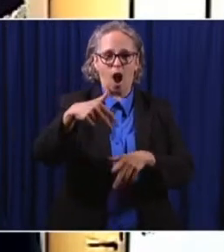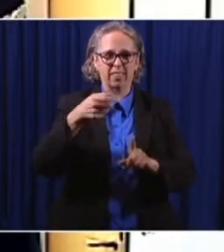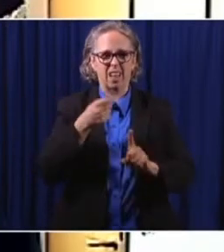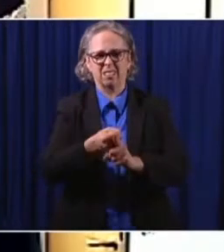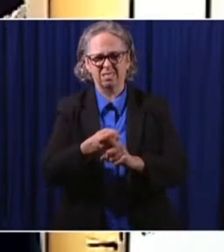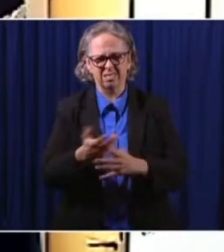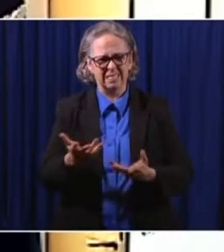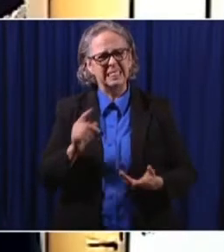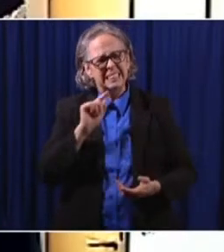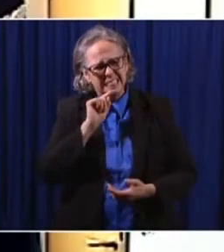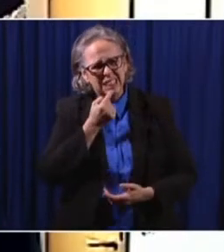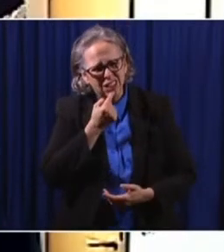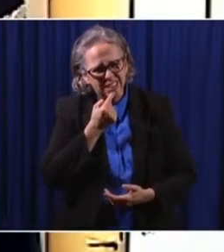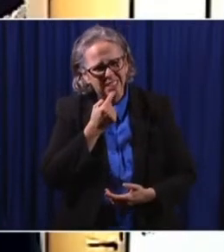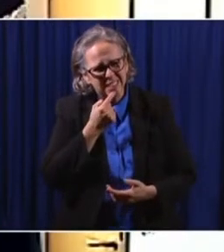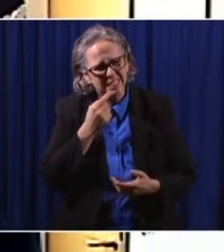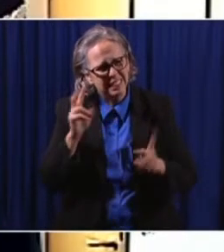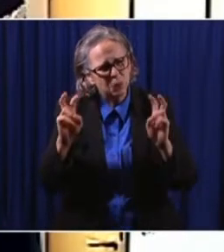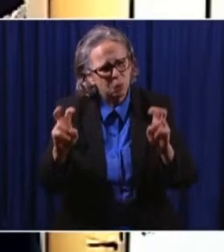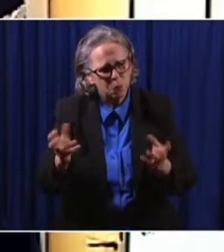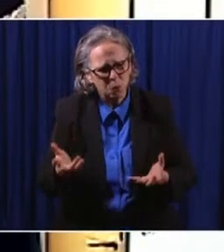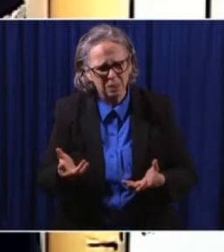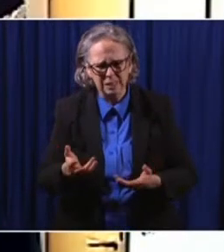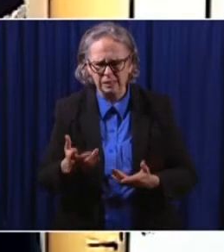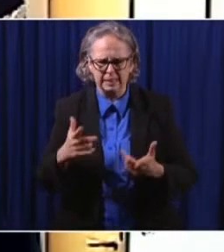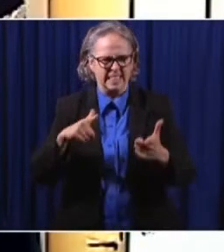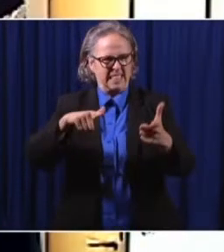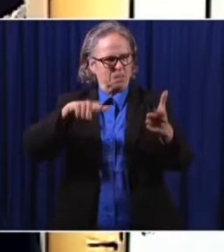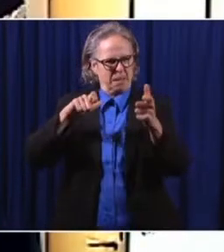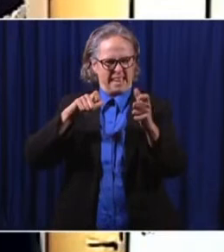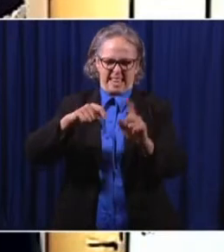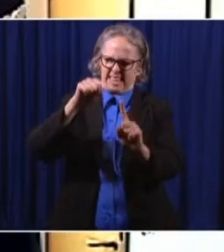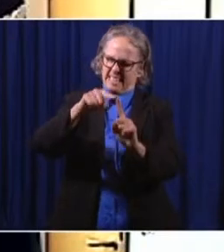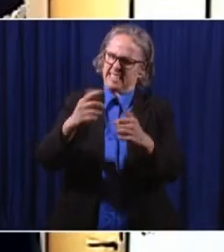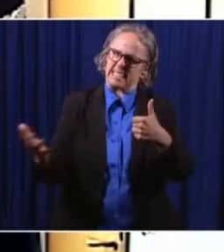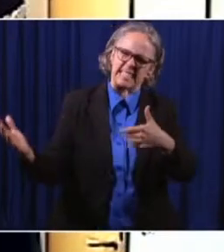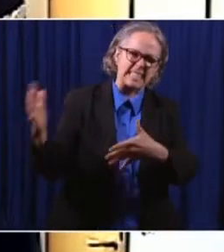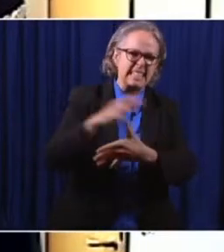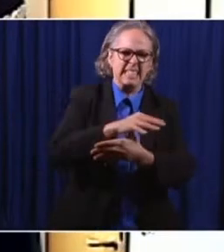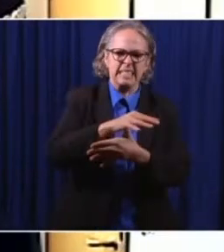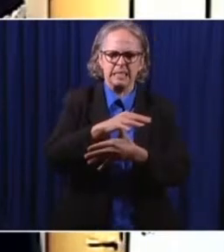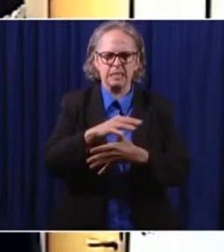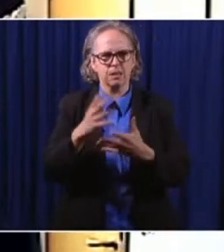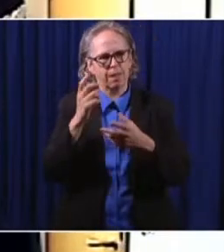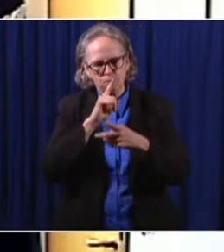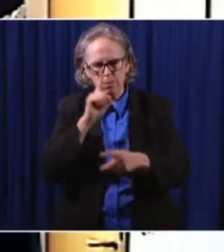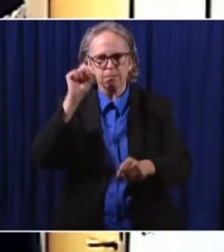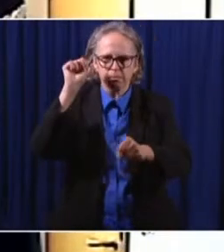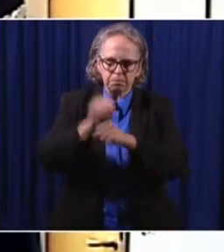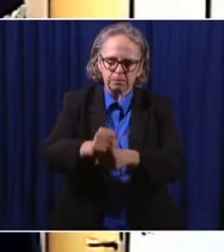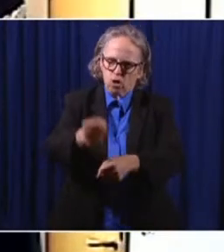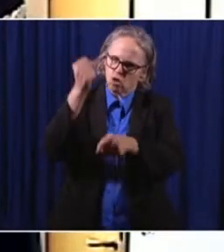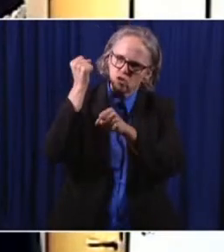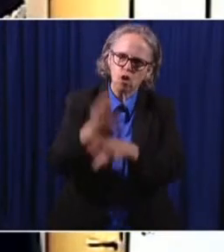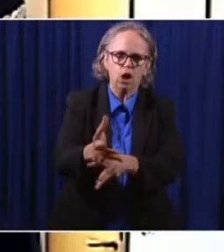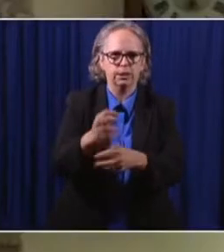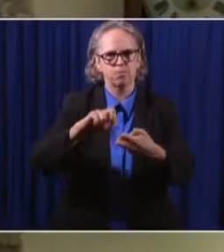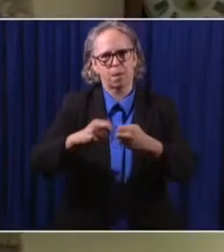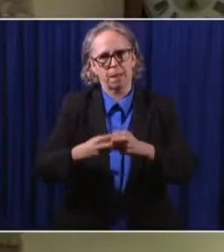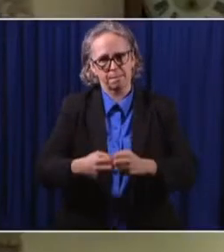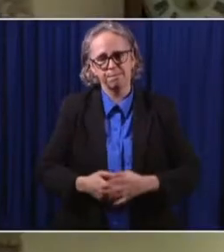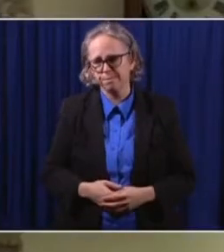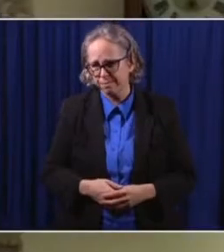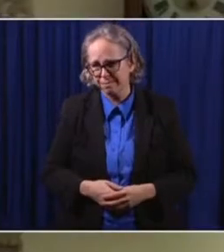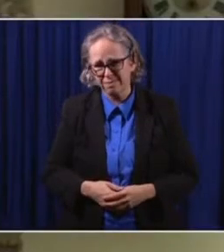issues. Speed continues to be one of the number one causative factors in crashes. Colonel, thank you very much. Thanks